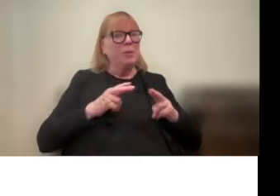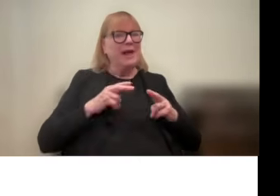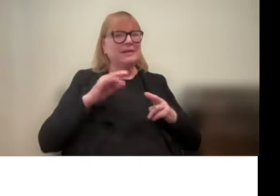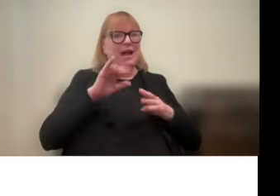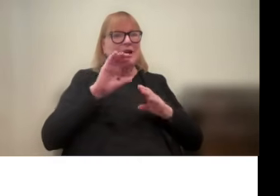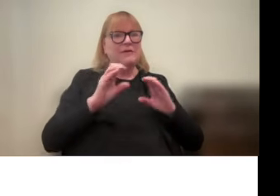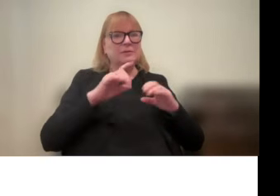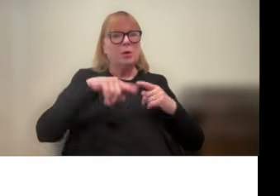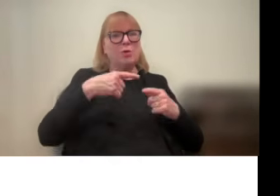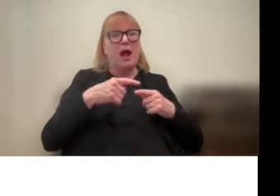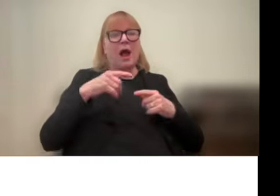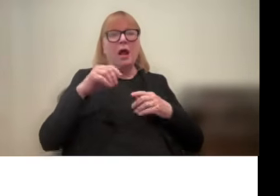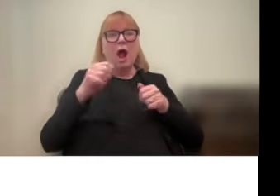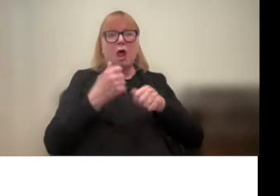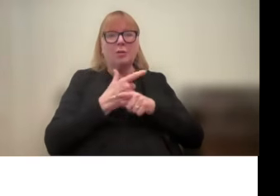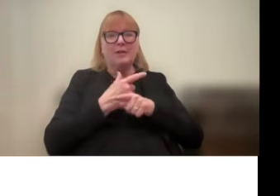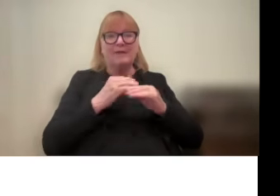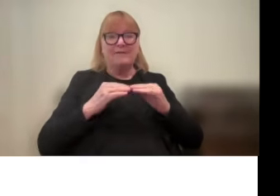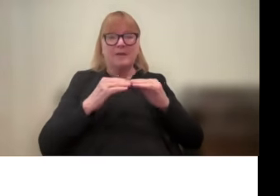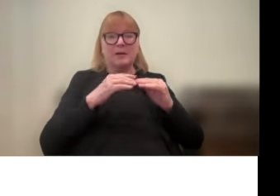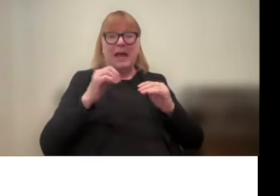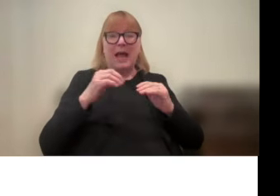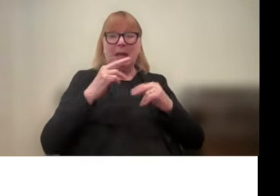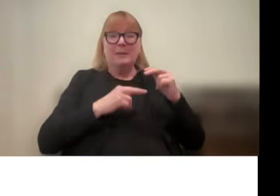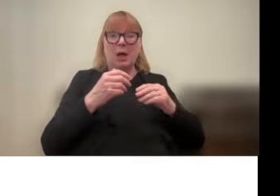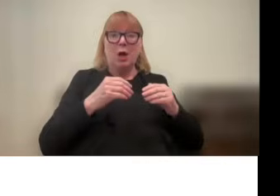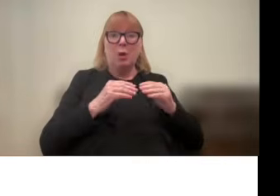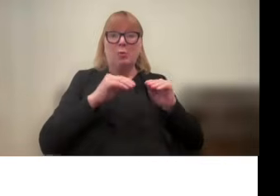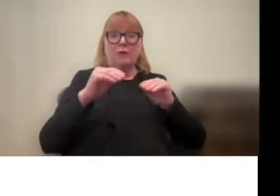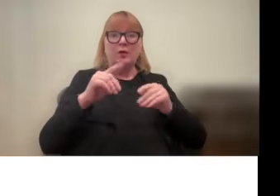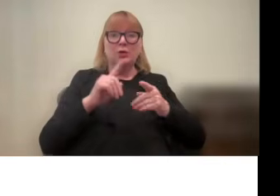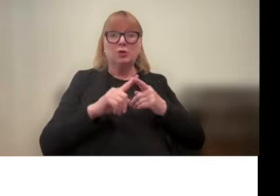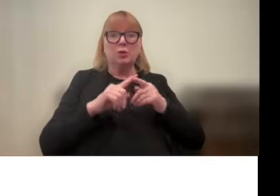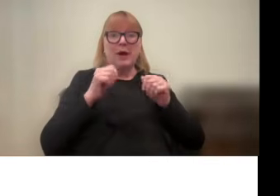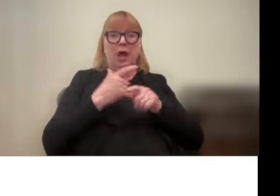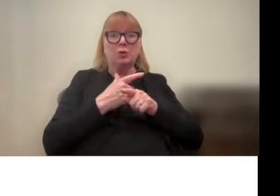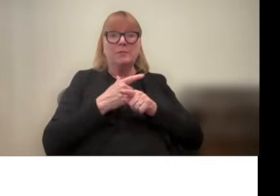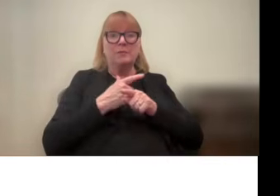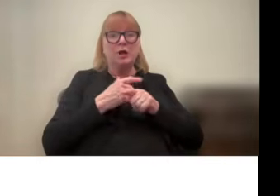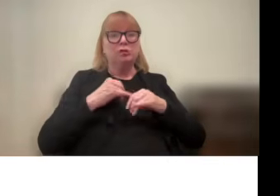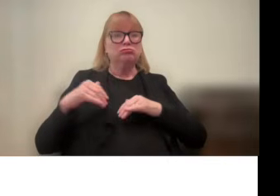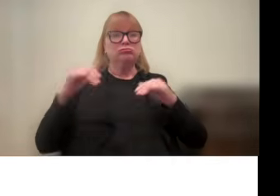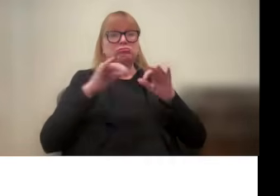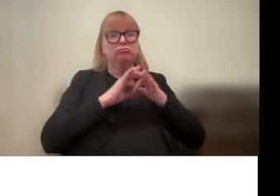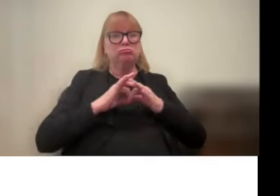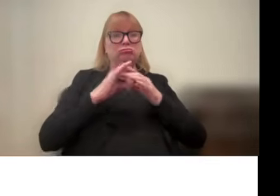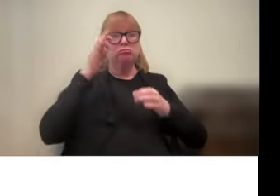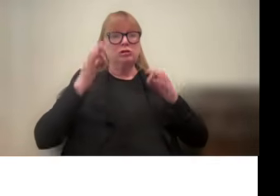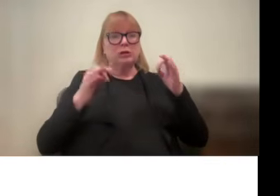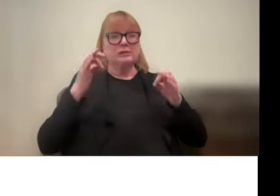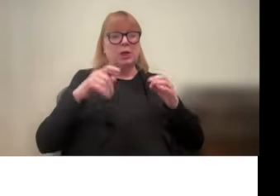around algorithmic fairness and to build a movement towards algorithmic justice. In her